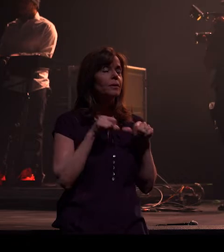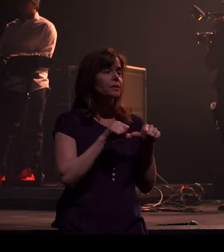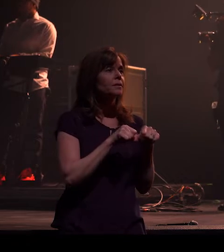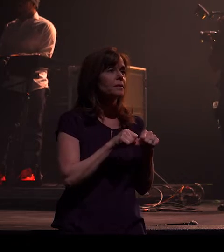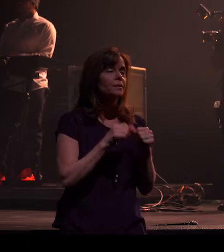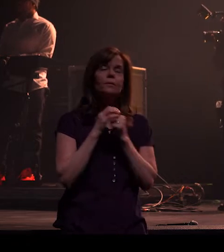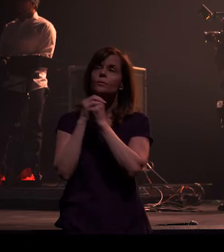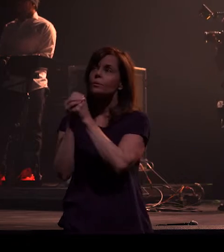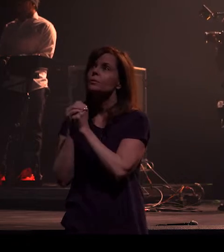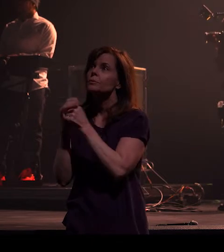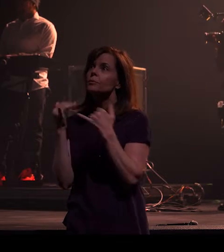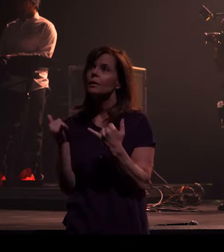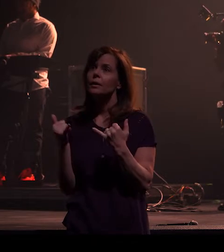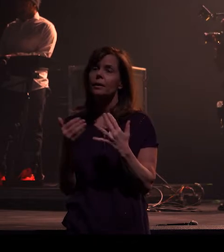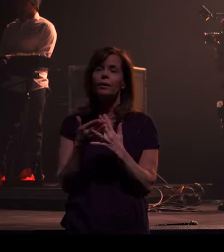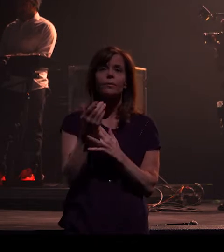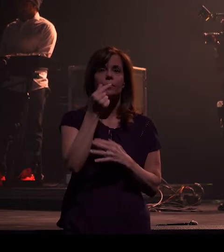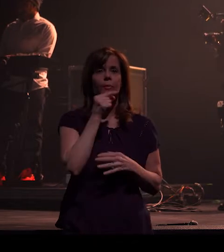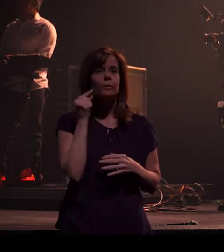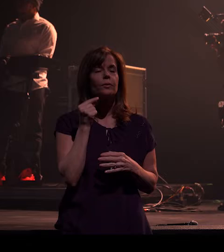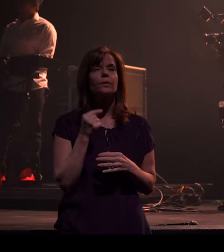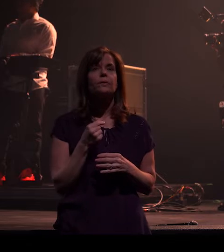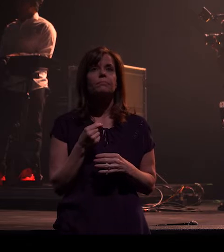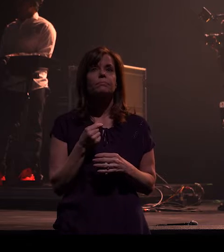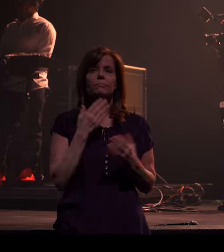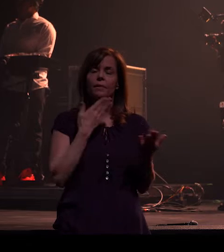communion. Thank you, Jesus.